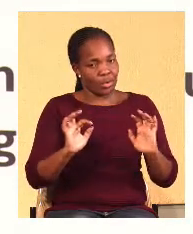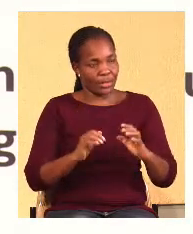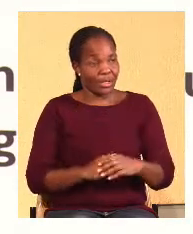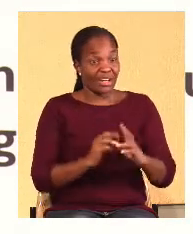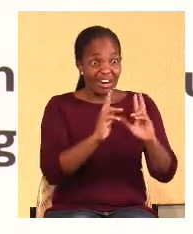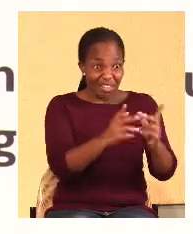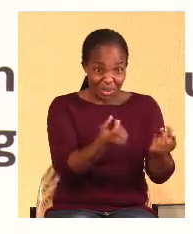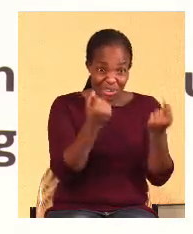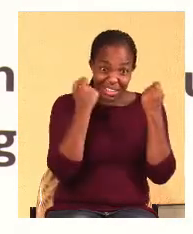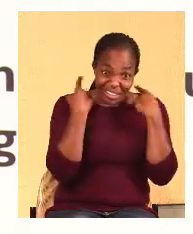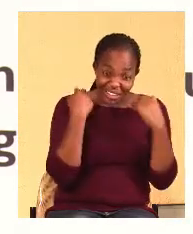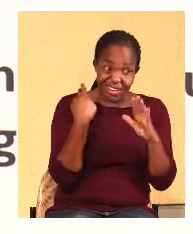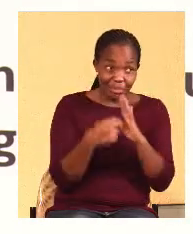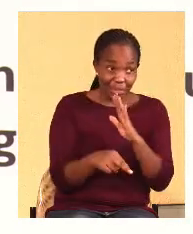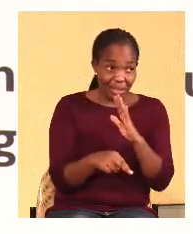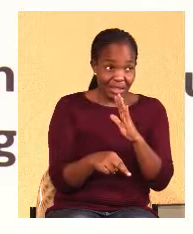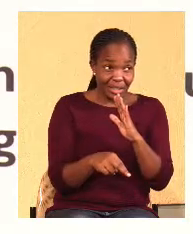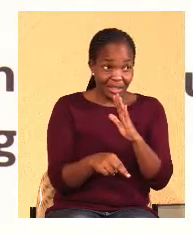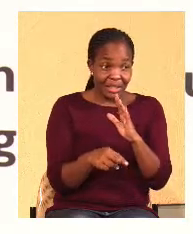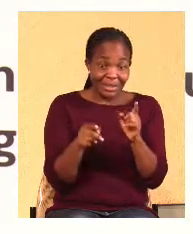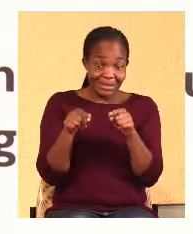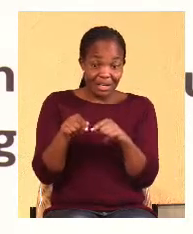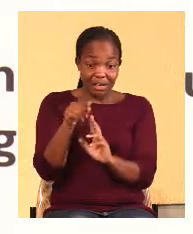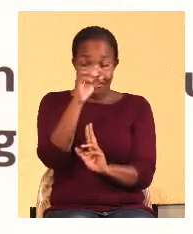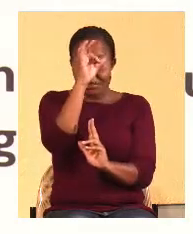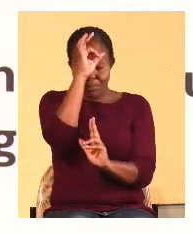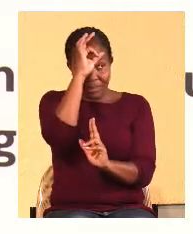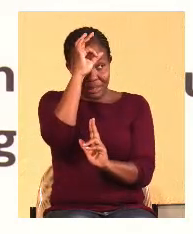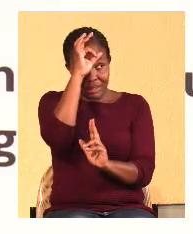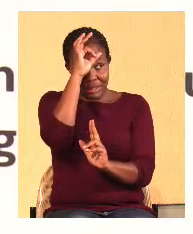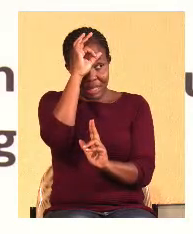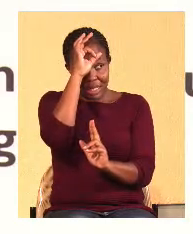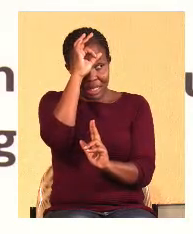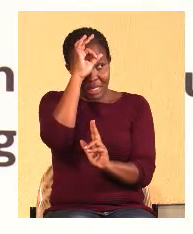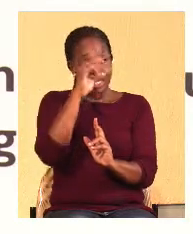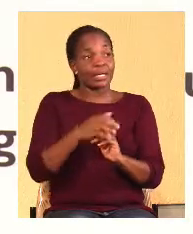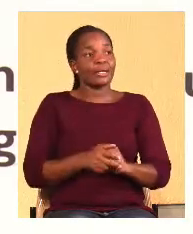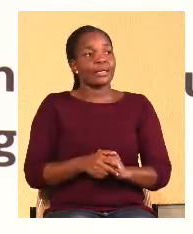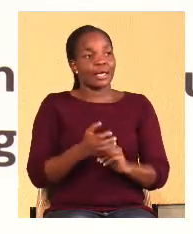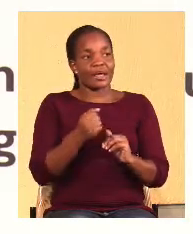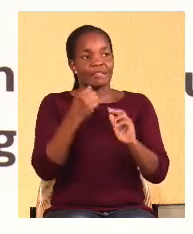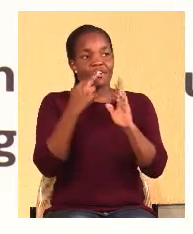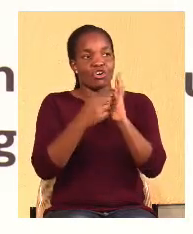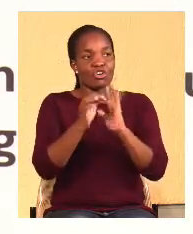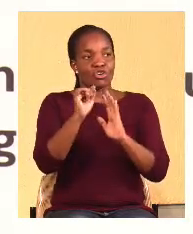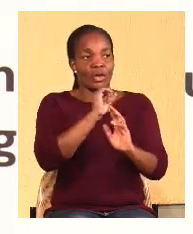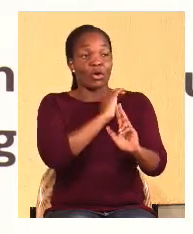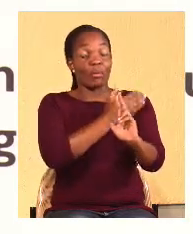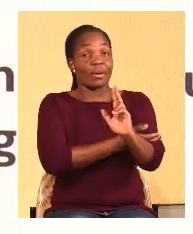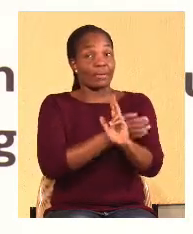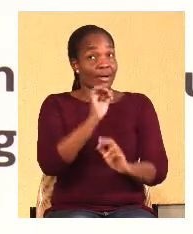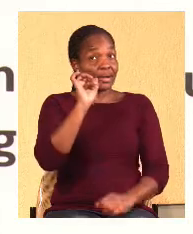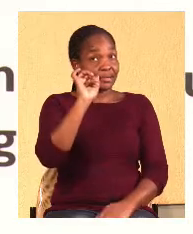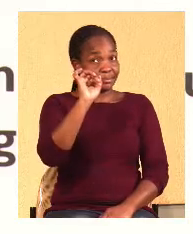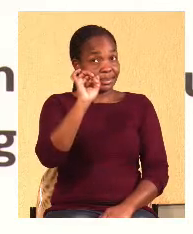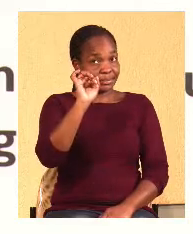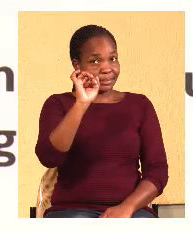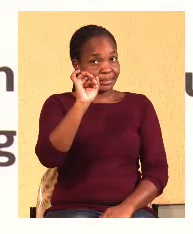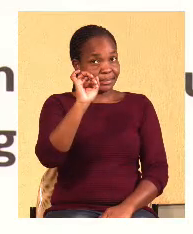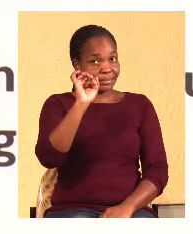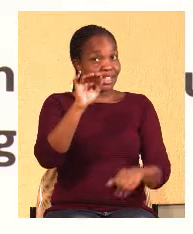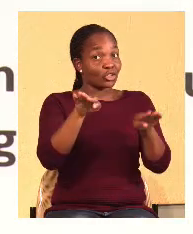instruction, they are entitled to, under the Criminal Procedure Act, under the powers that are provided for under Section